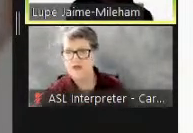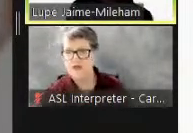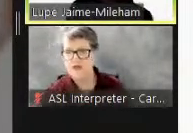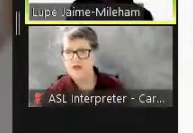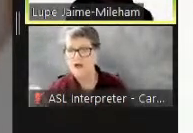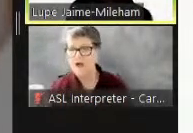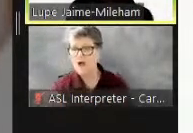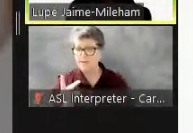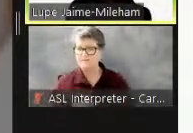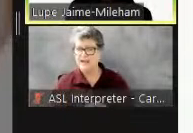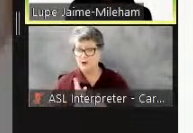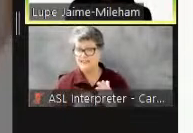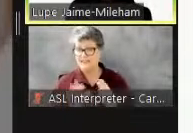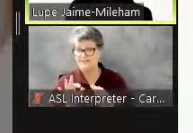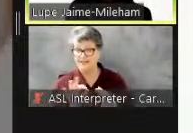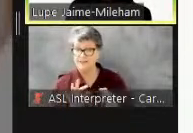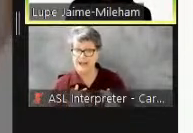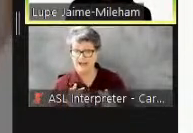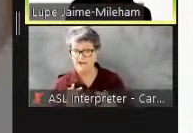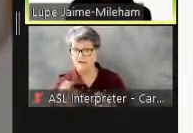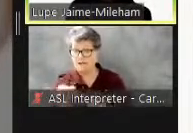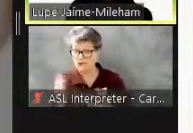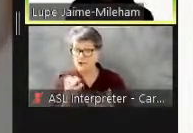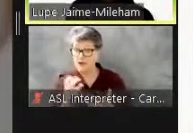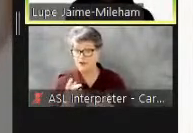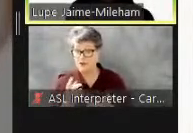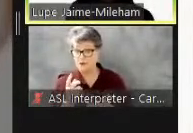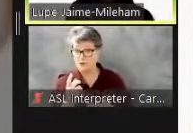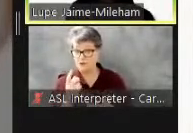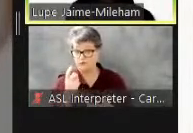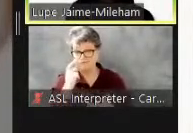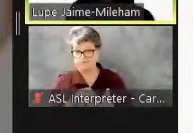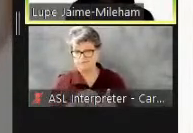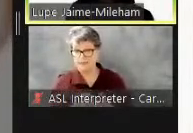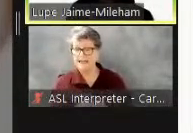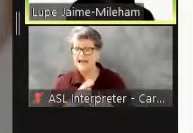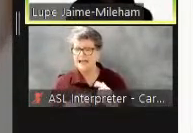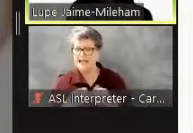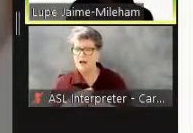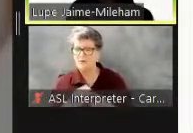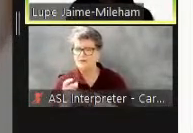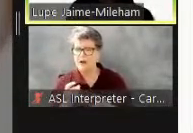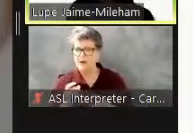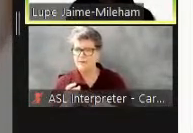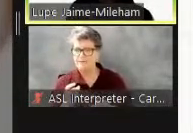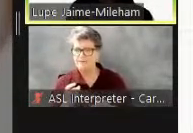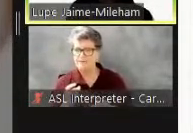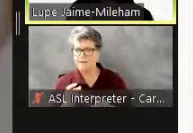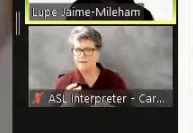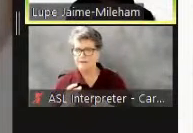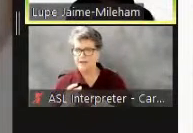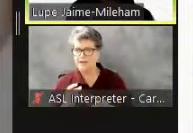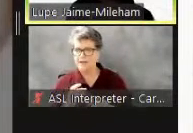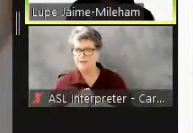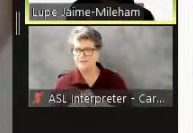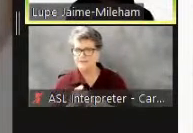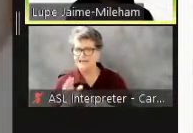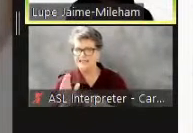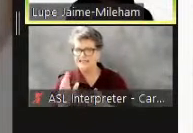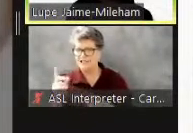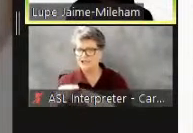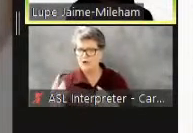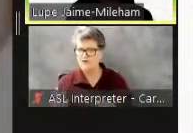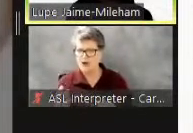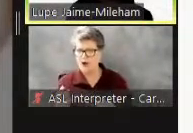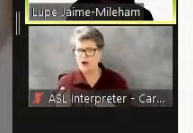is some feedback that I also want to acknowledge, and it comes from, so far it sounds like the spots that